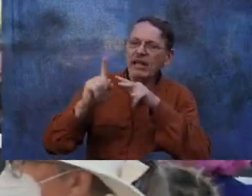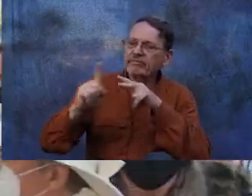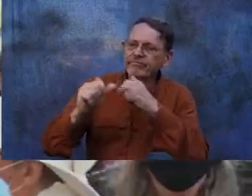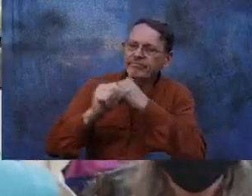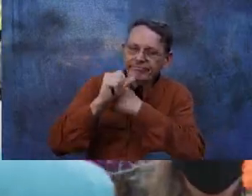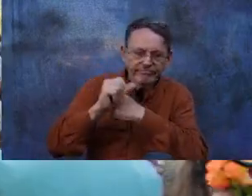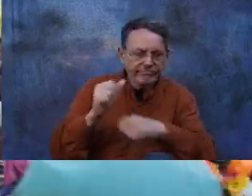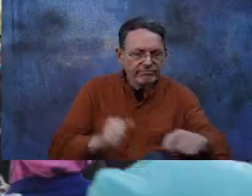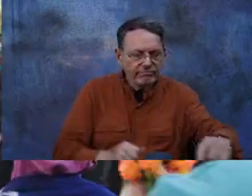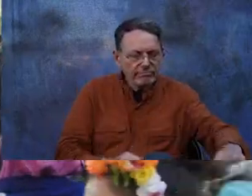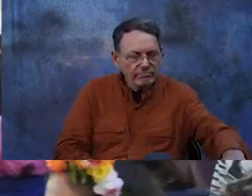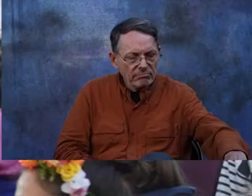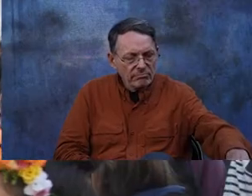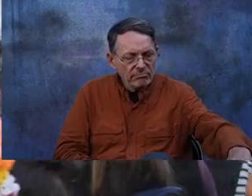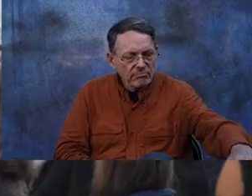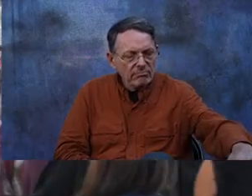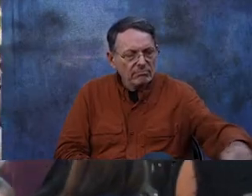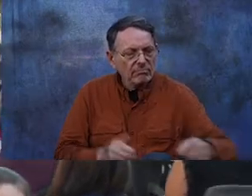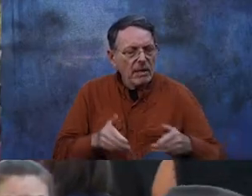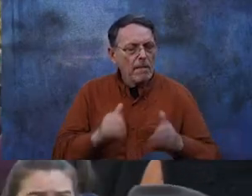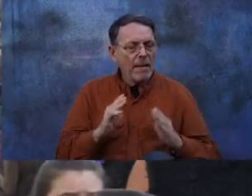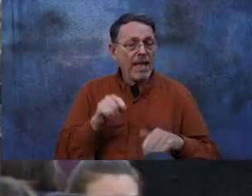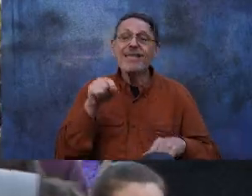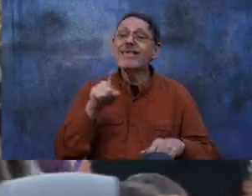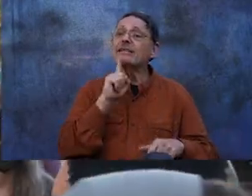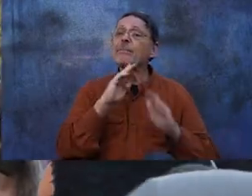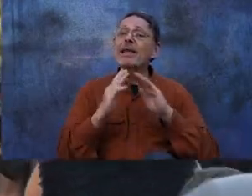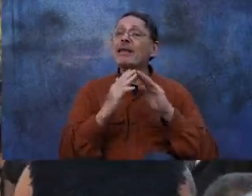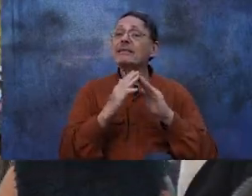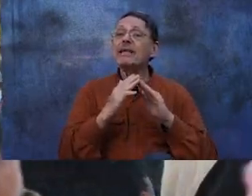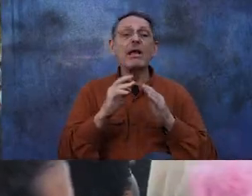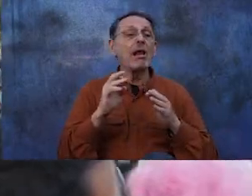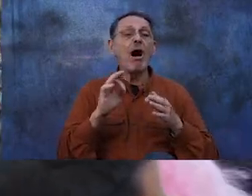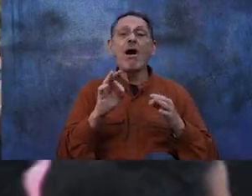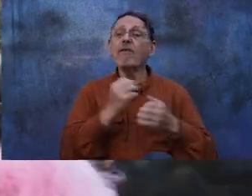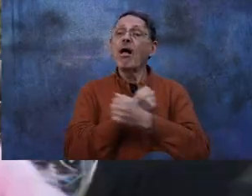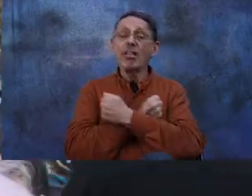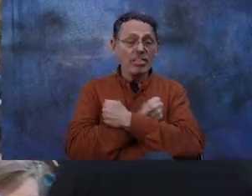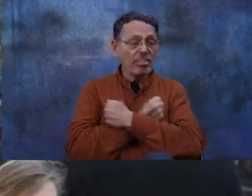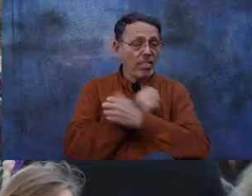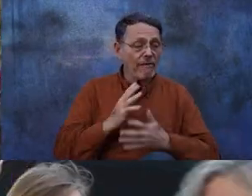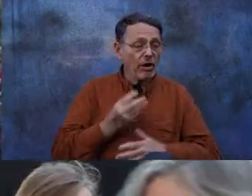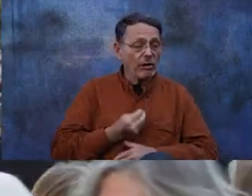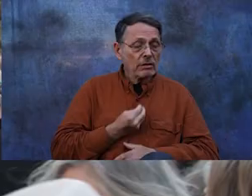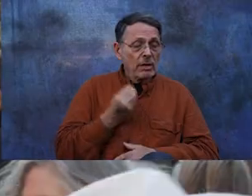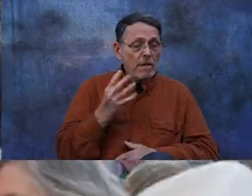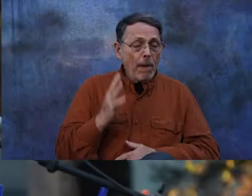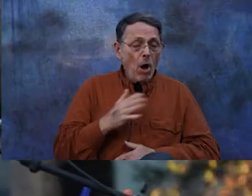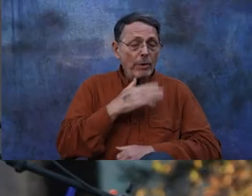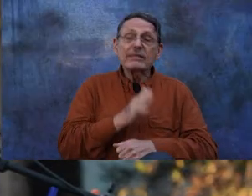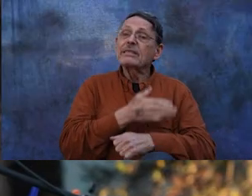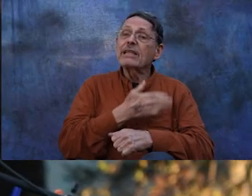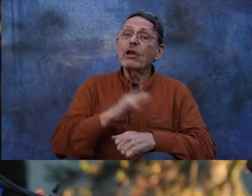fled. May this be a city of lovers, of poets, singers,